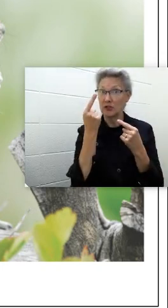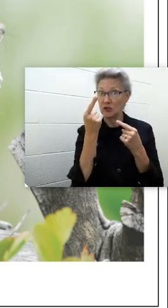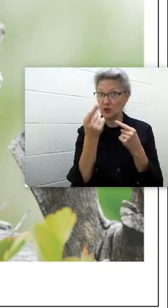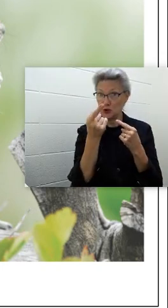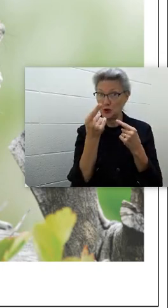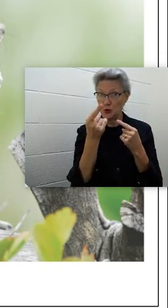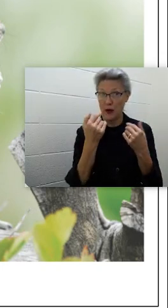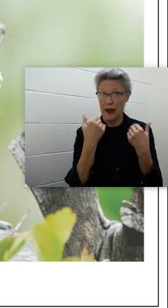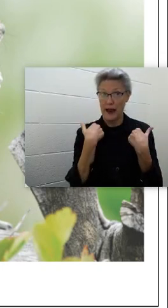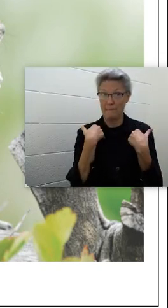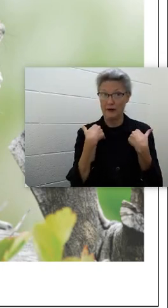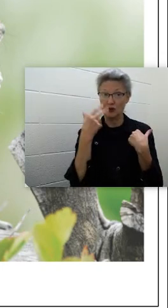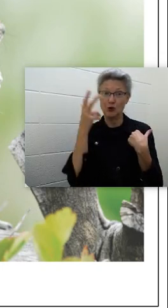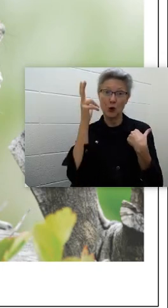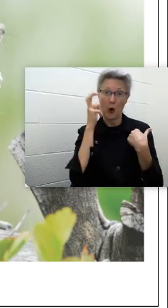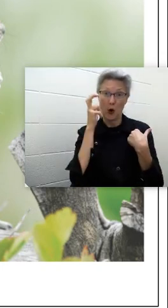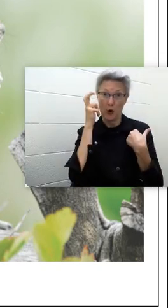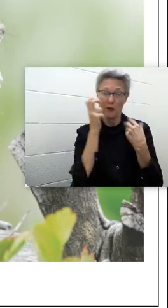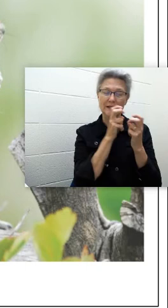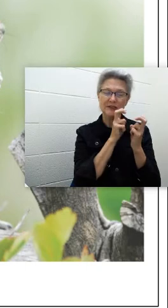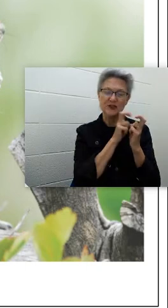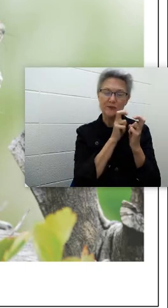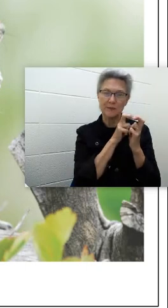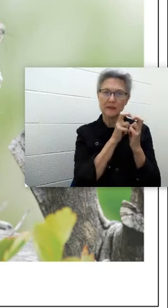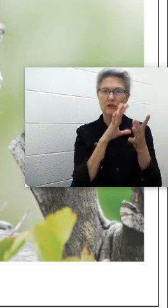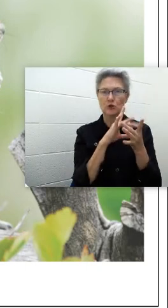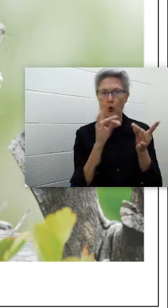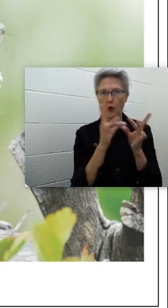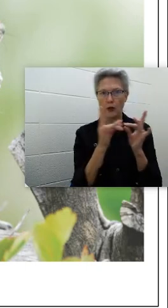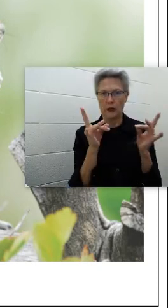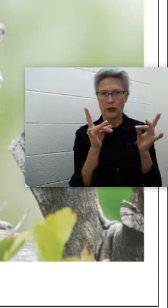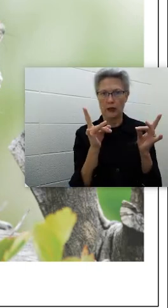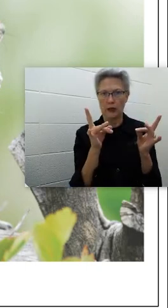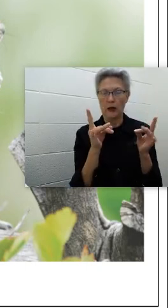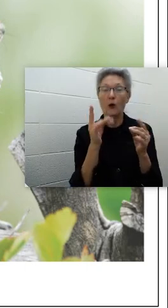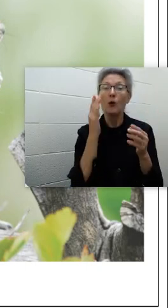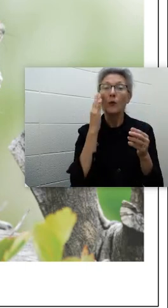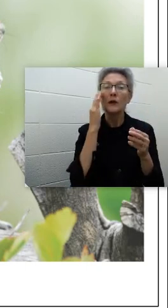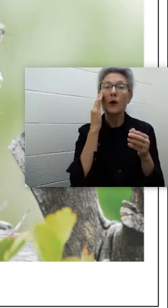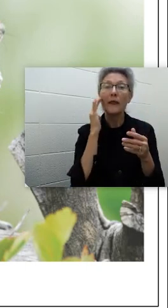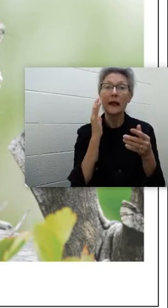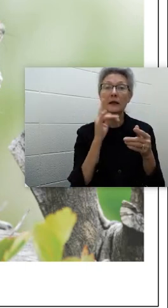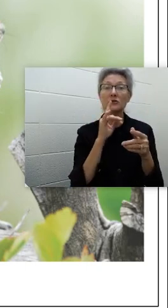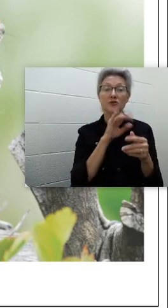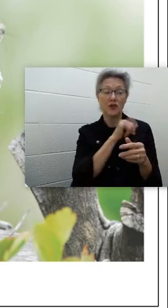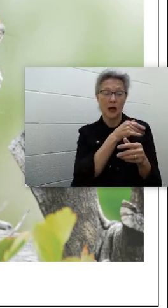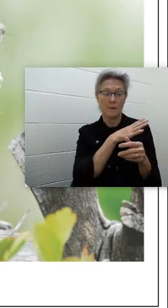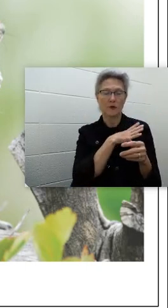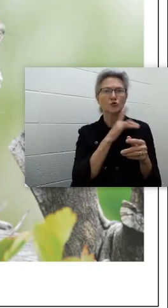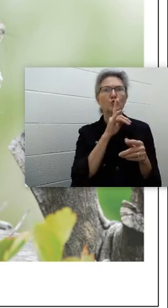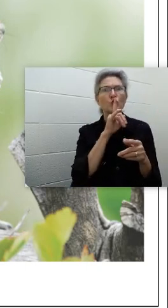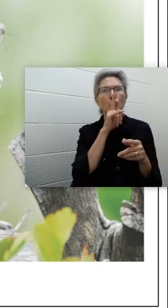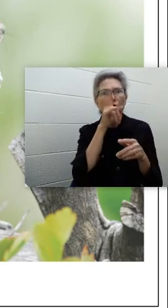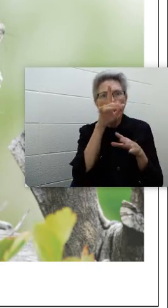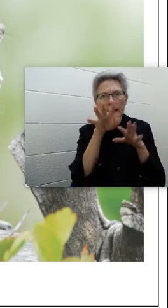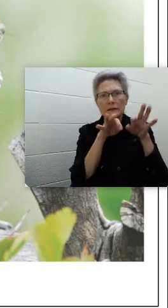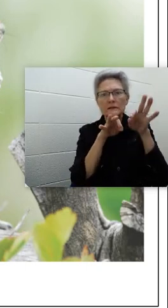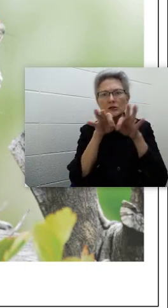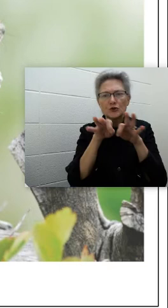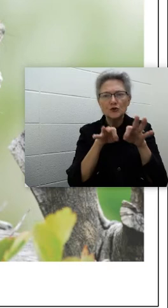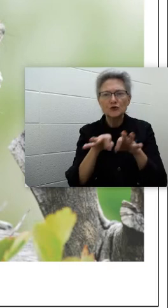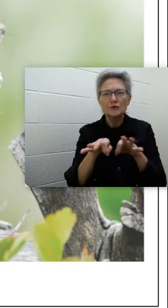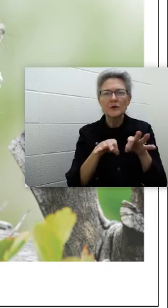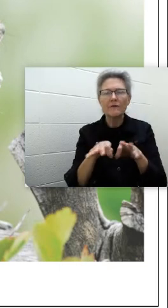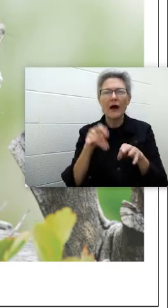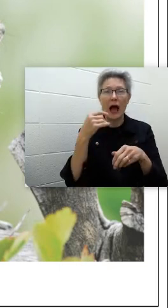as you heard the chipmunk? Again, because we know that he was very descriptive, I was really picturing a lot of things